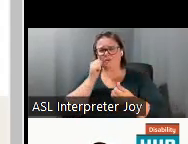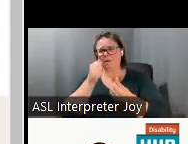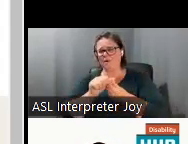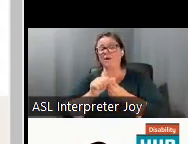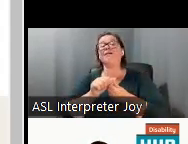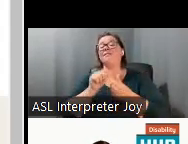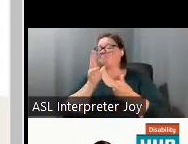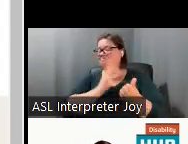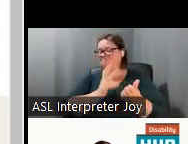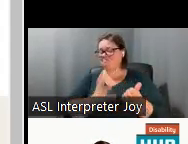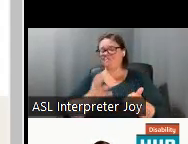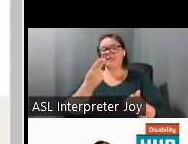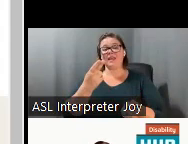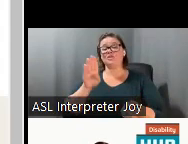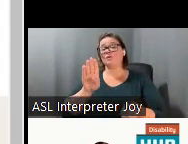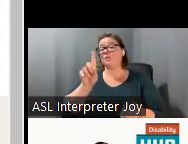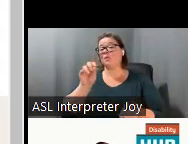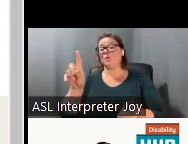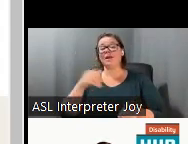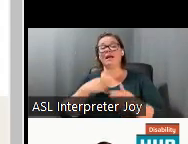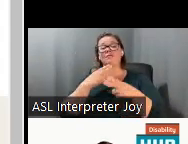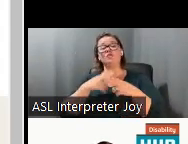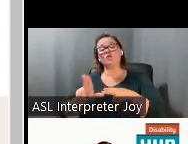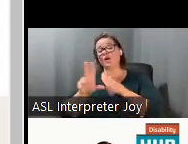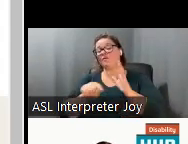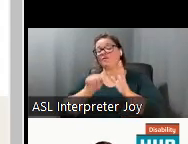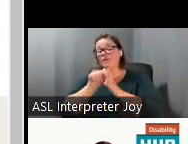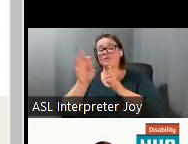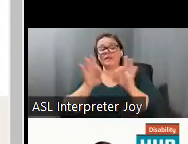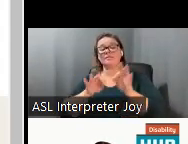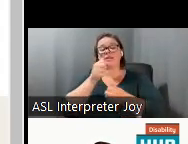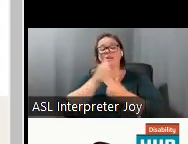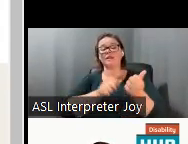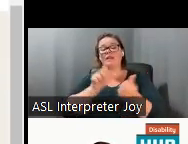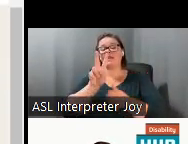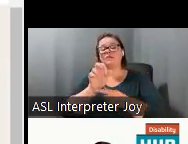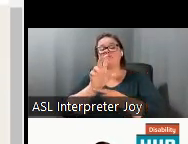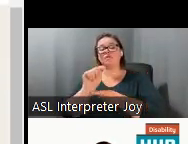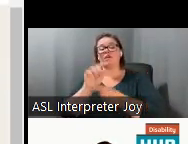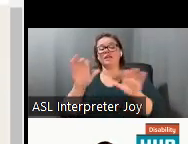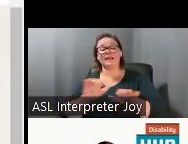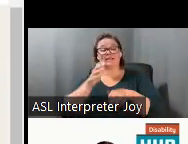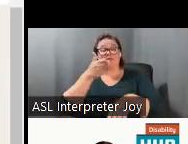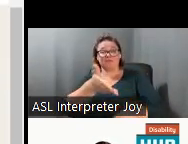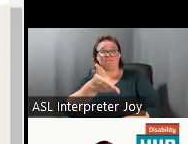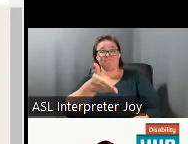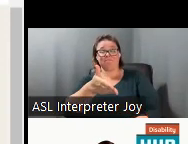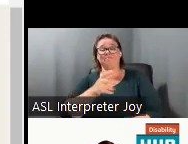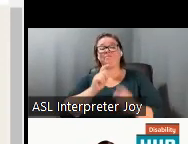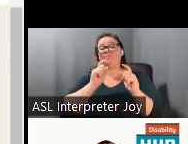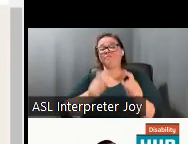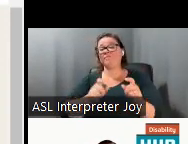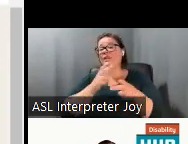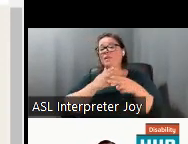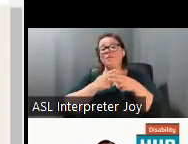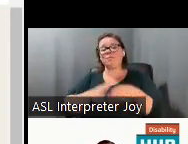there are short videos to go through each vault activity. and give you just a brief